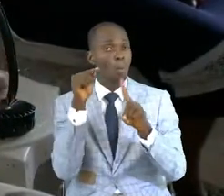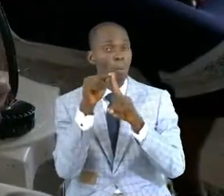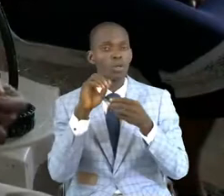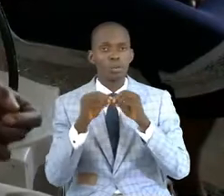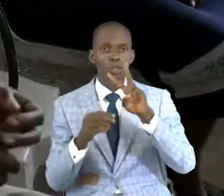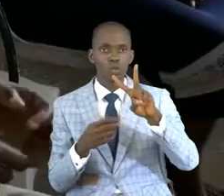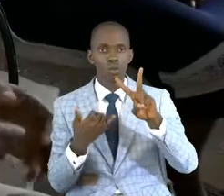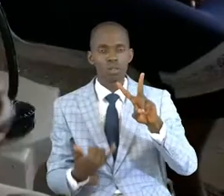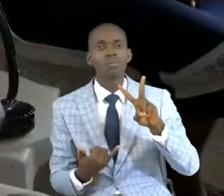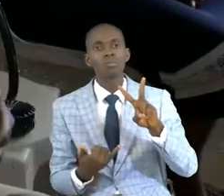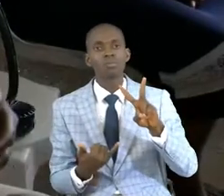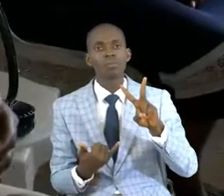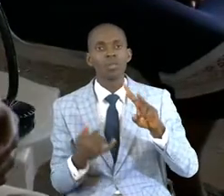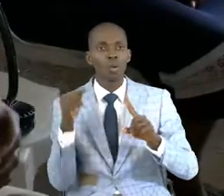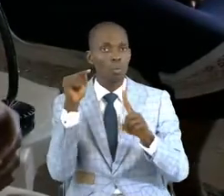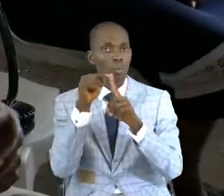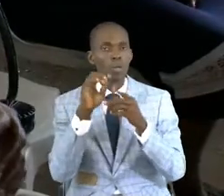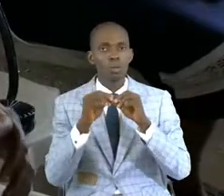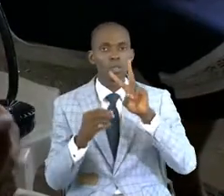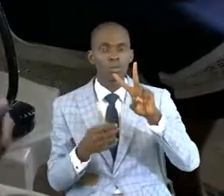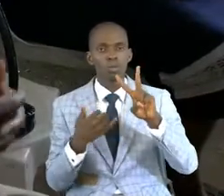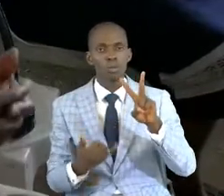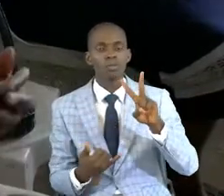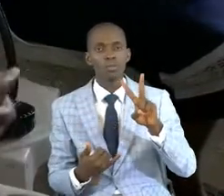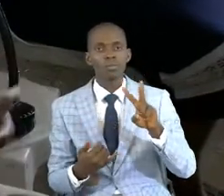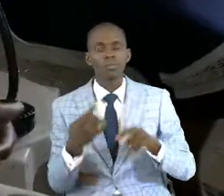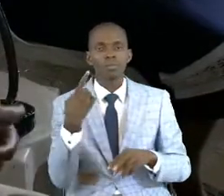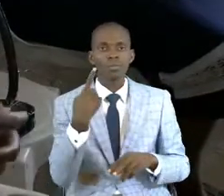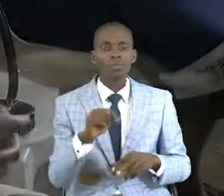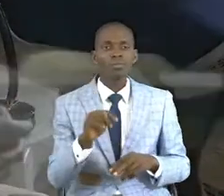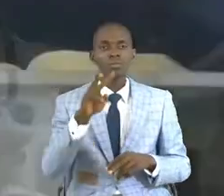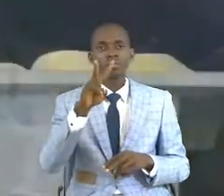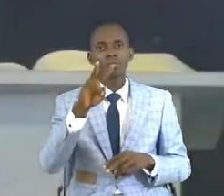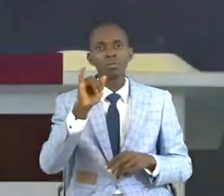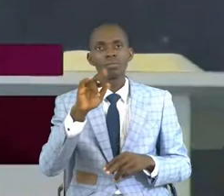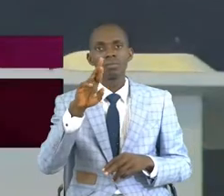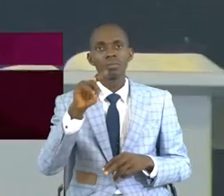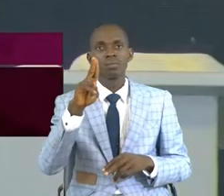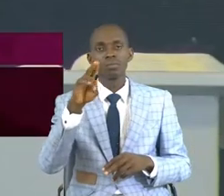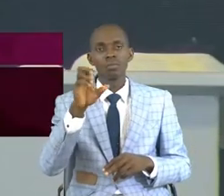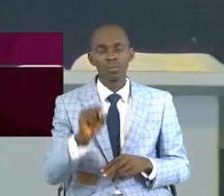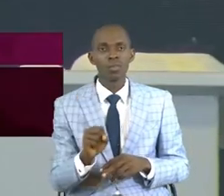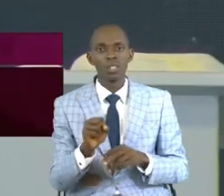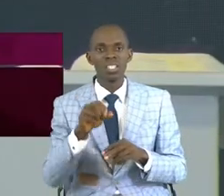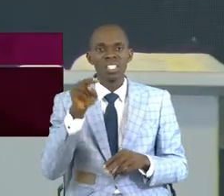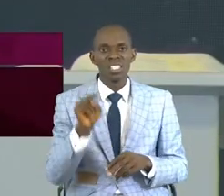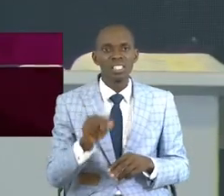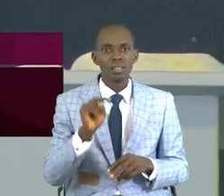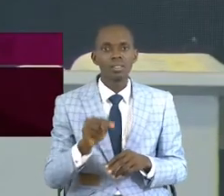we're looking at the virtuous necessary deadness for